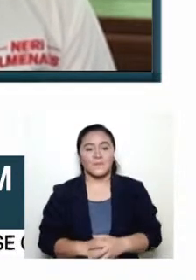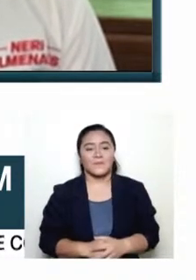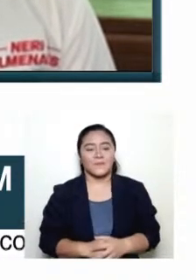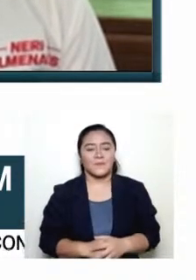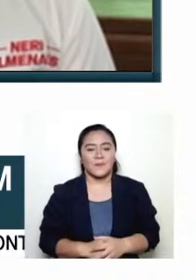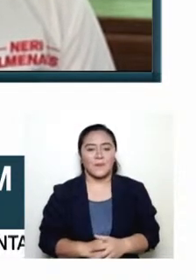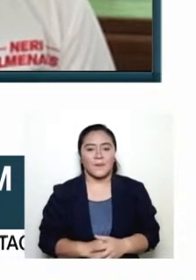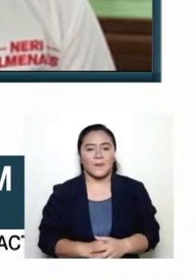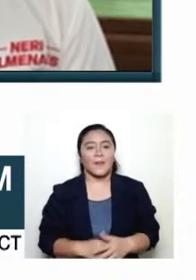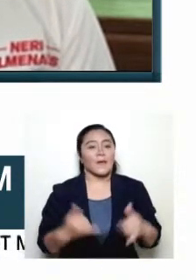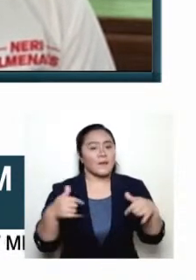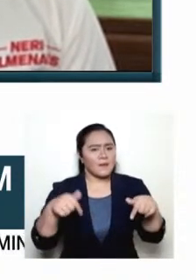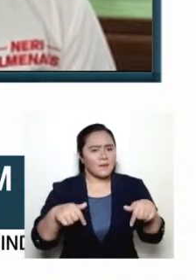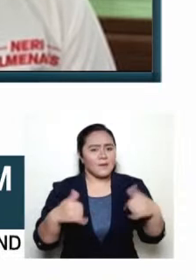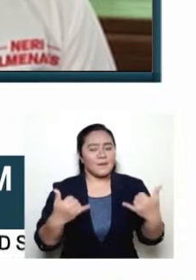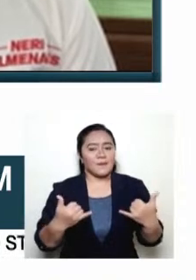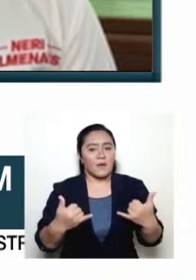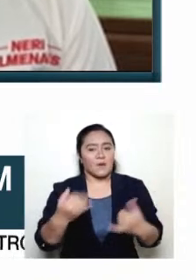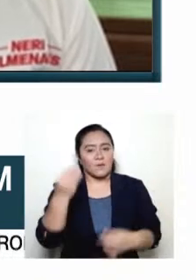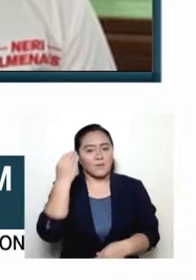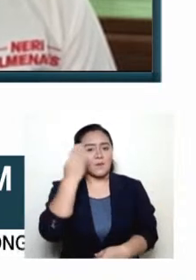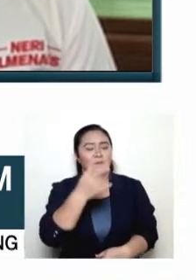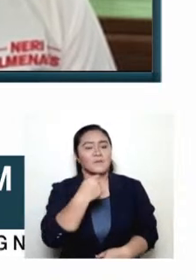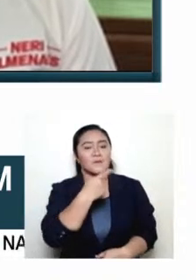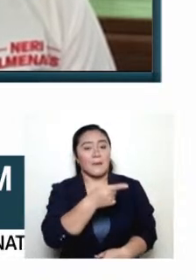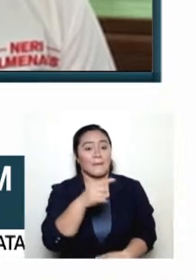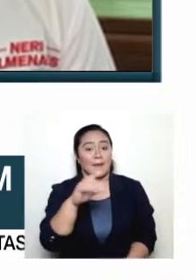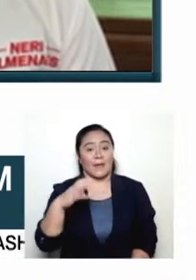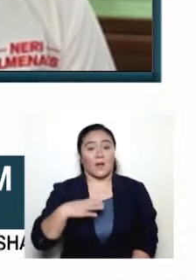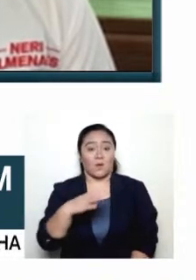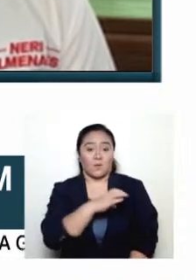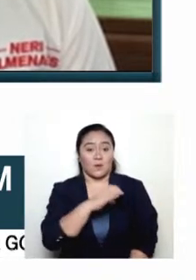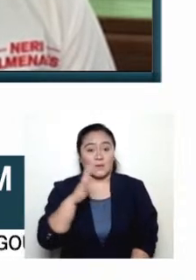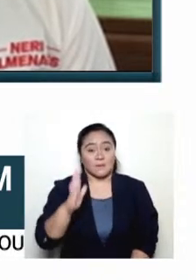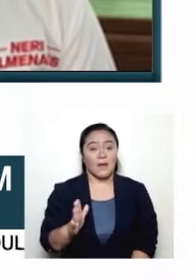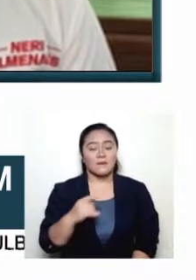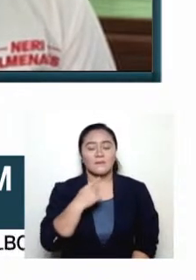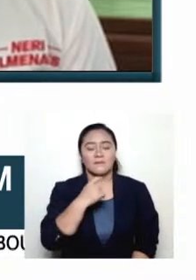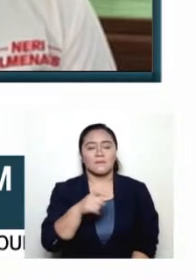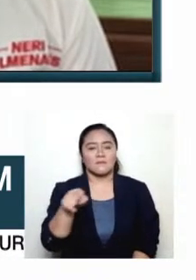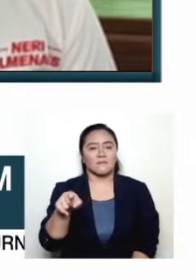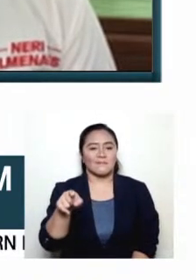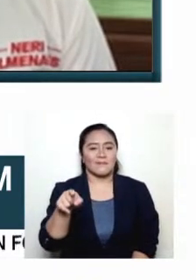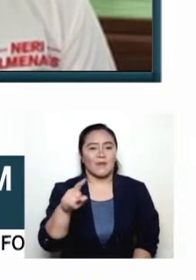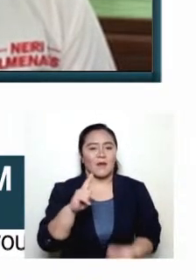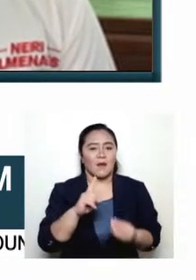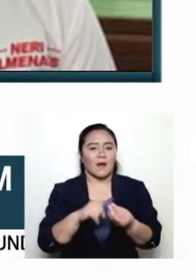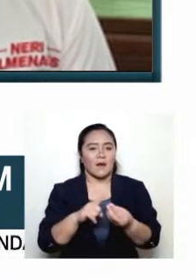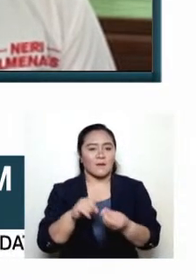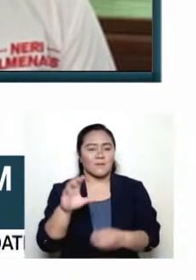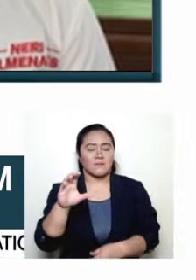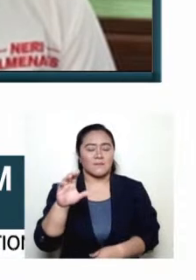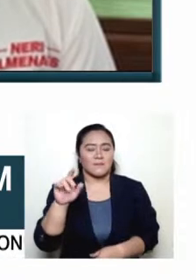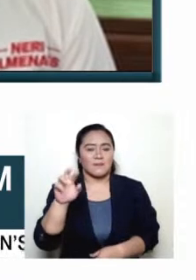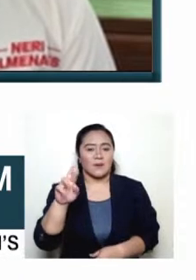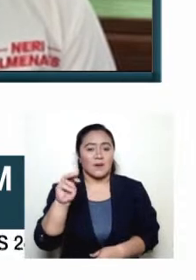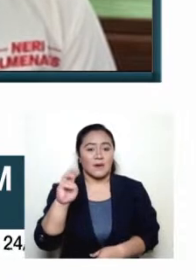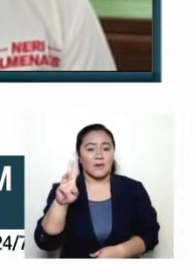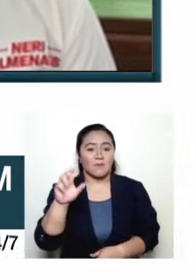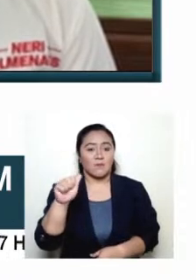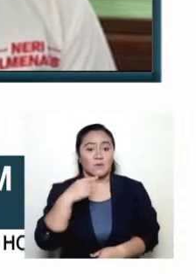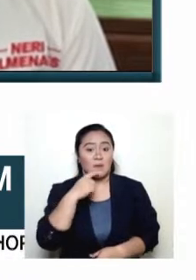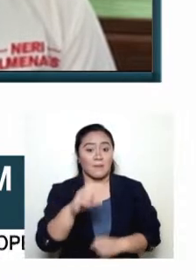on this program, as I said, Congressman Remulla said that the student activists present in the Cavite rally over the weekend